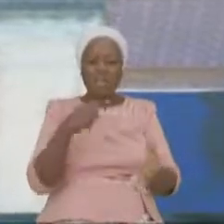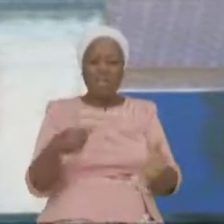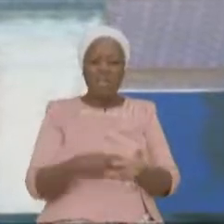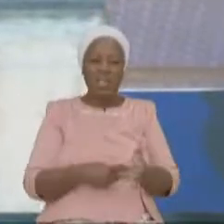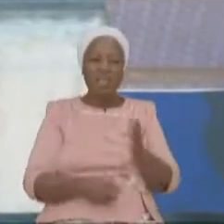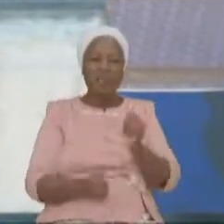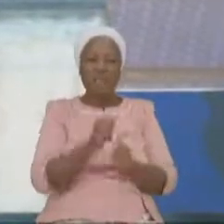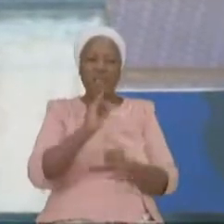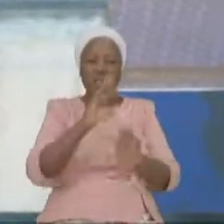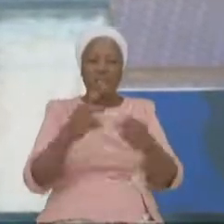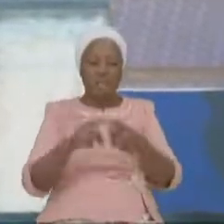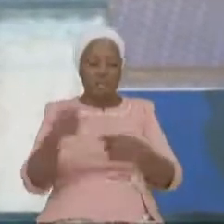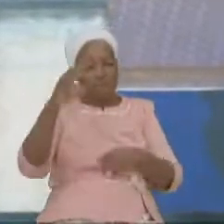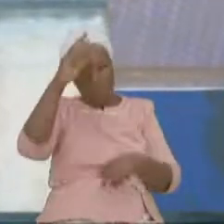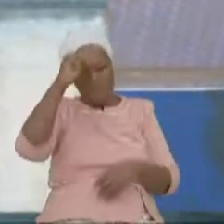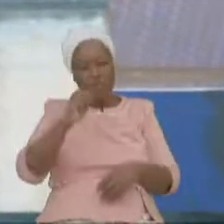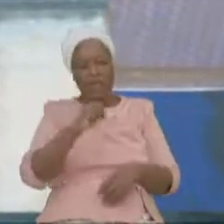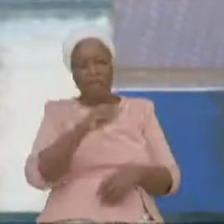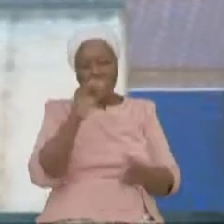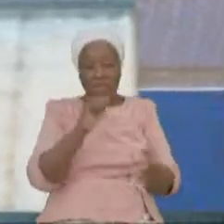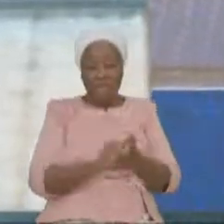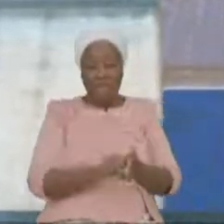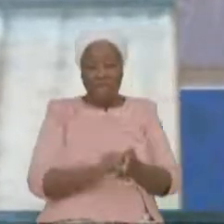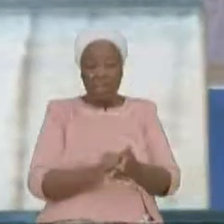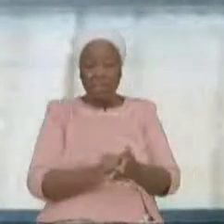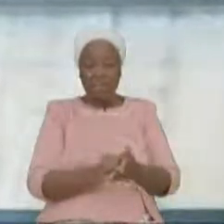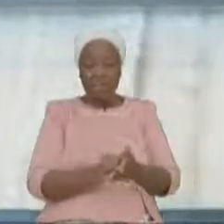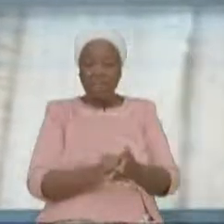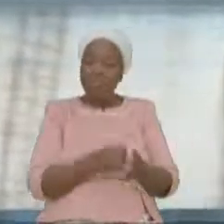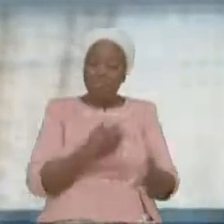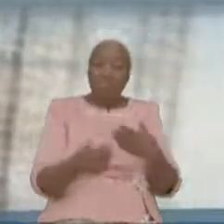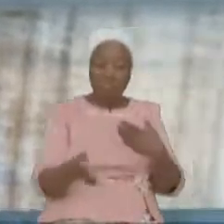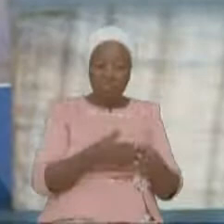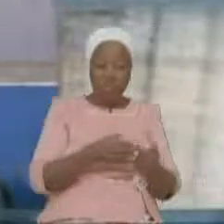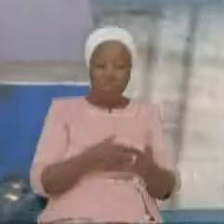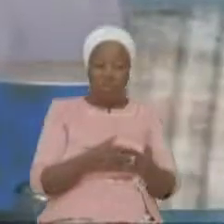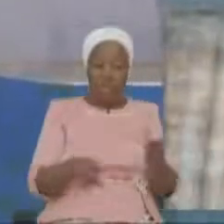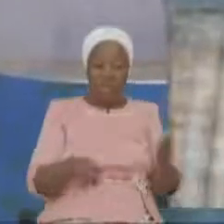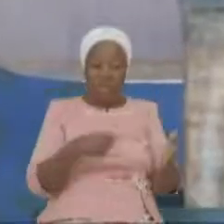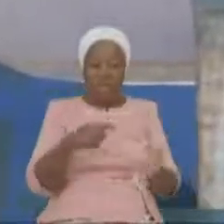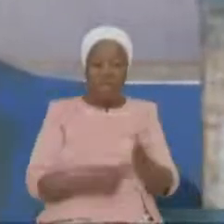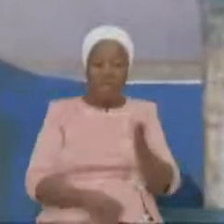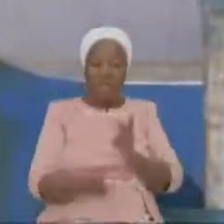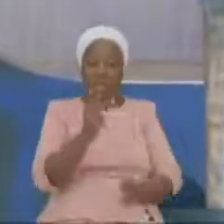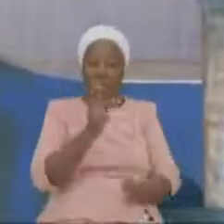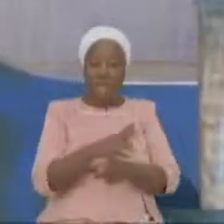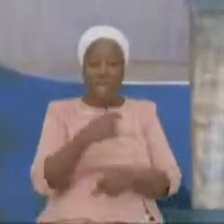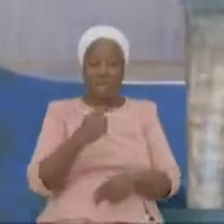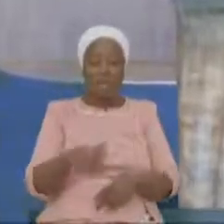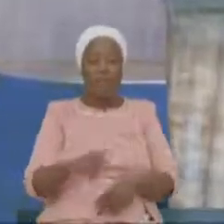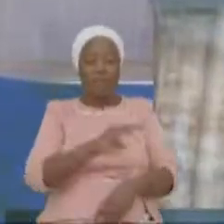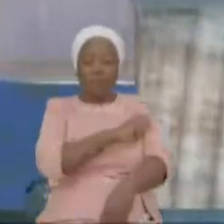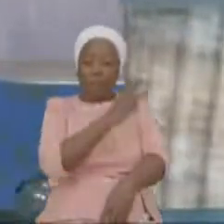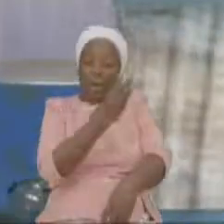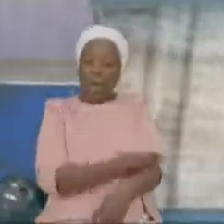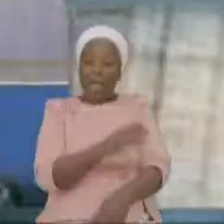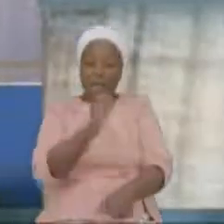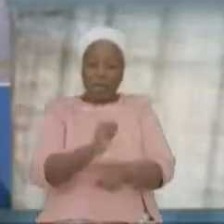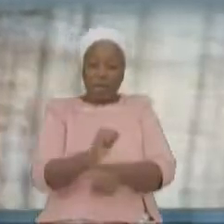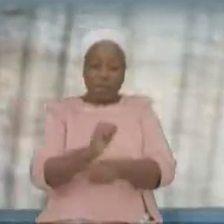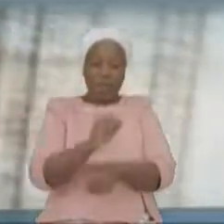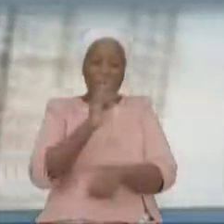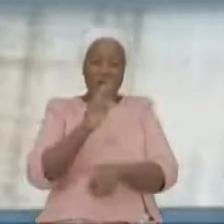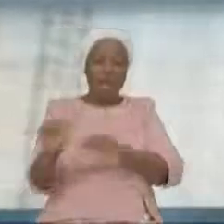is given unto him, that even such mighty works are